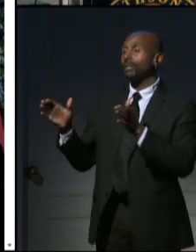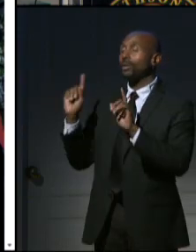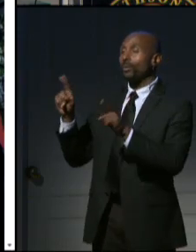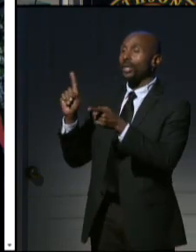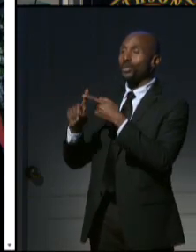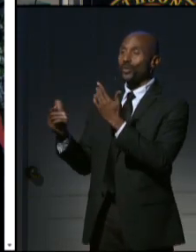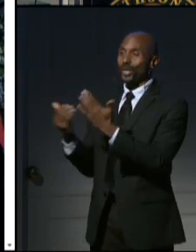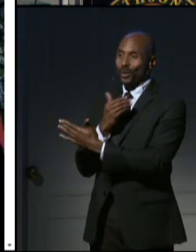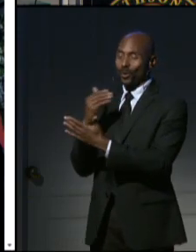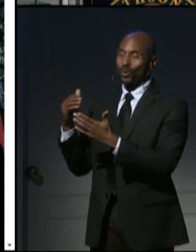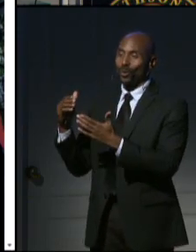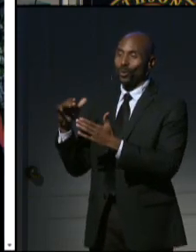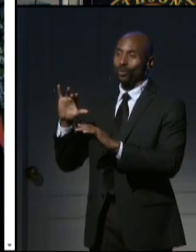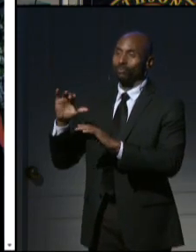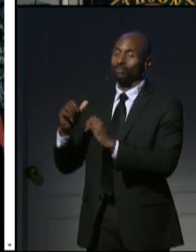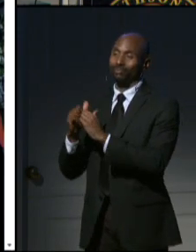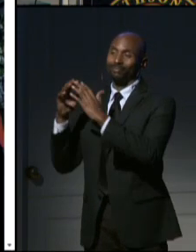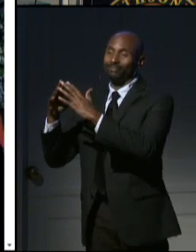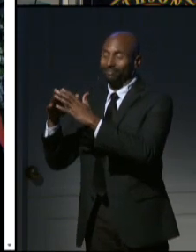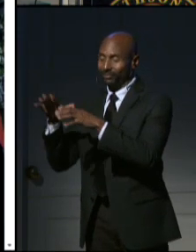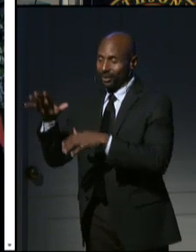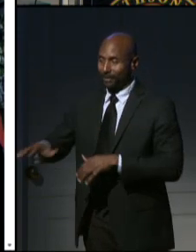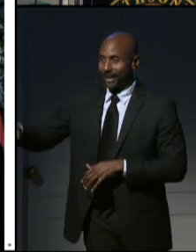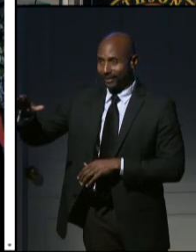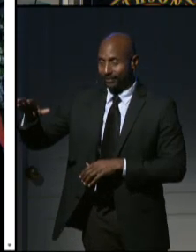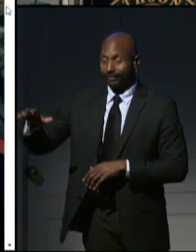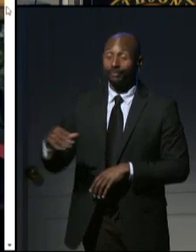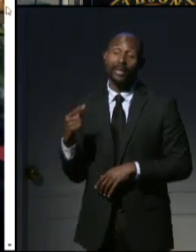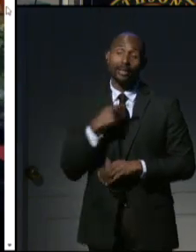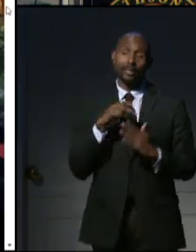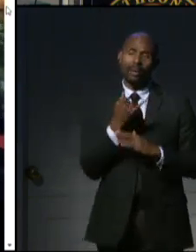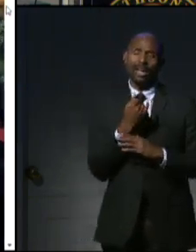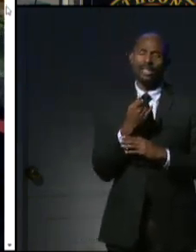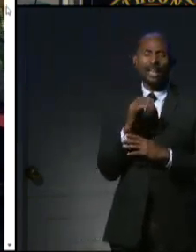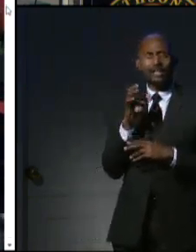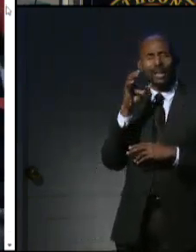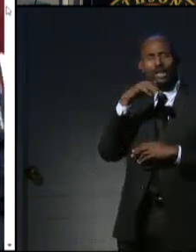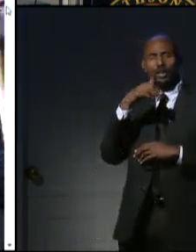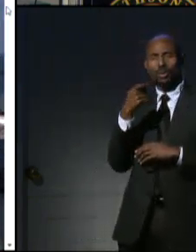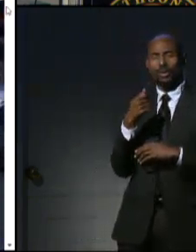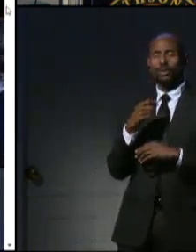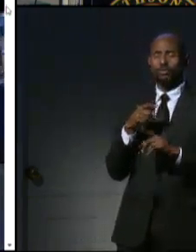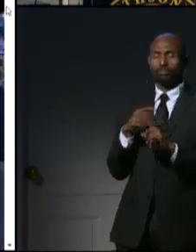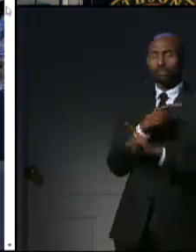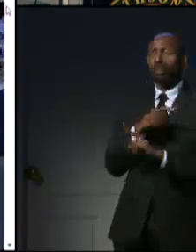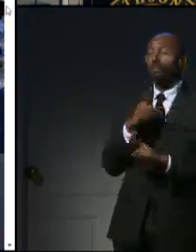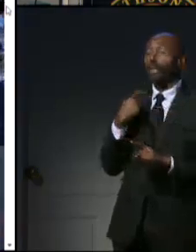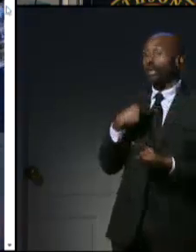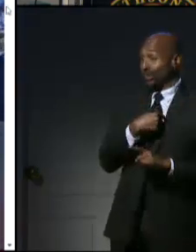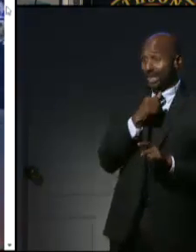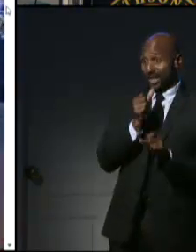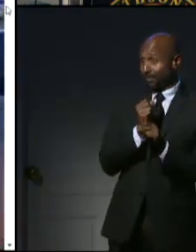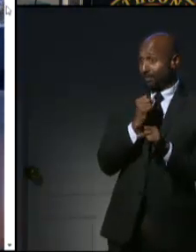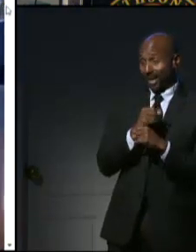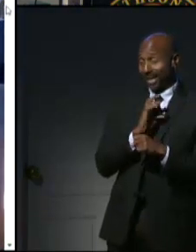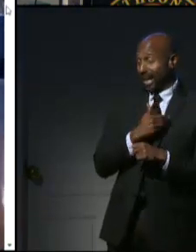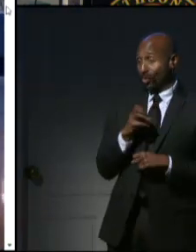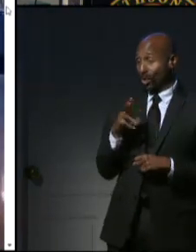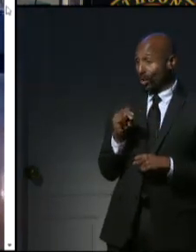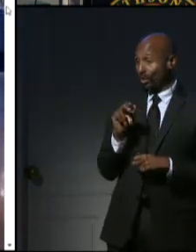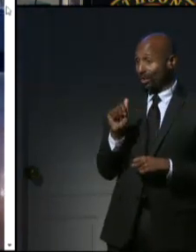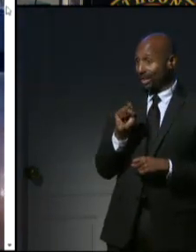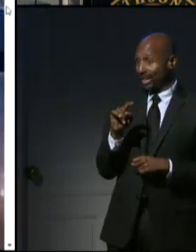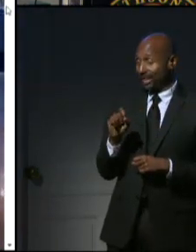This project was unusual in a couple of ways. One, we didn't create all the assets. And another one, we started with